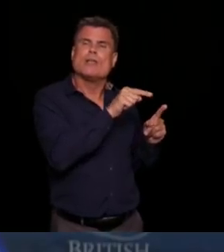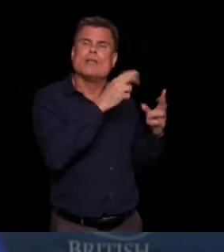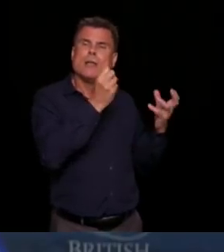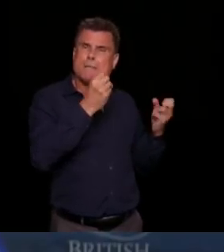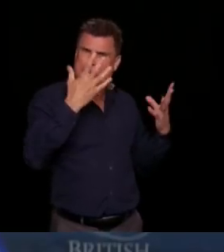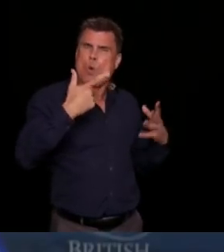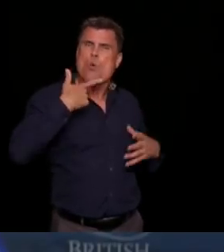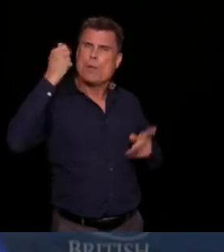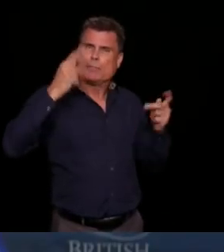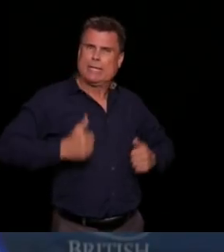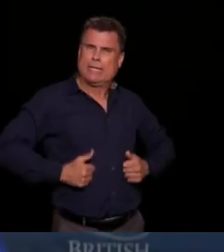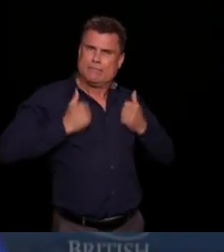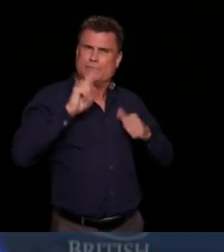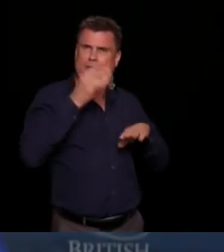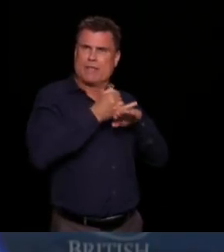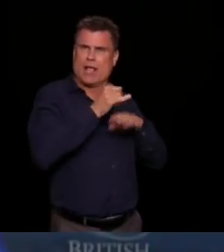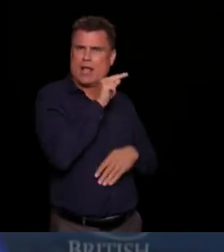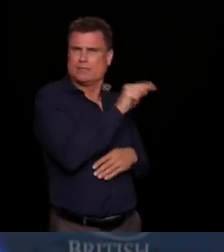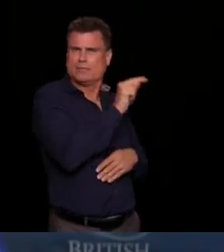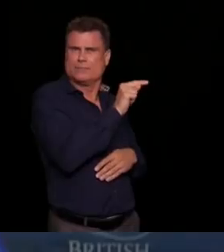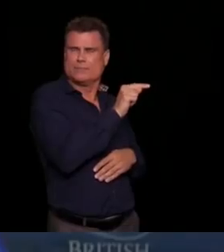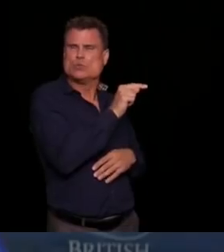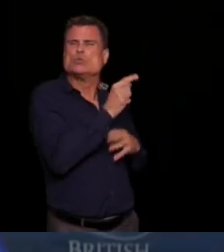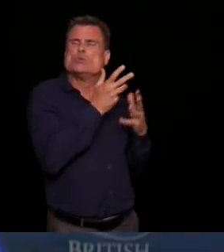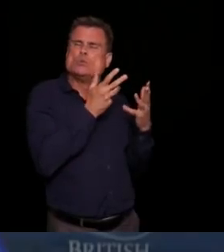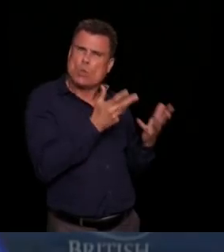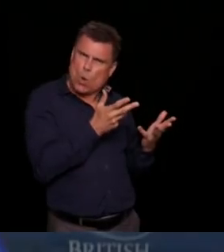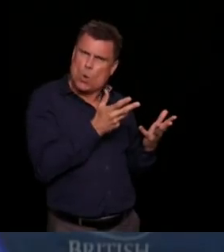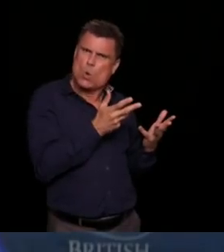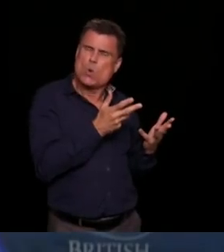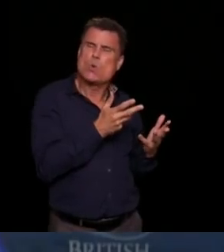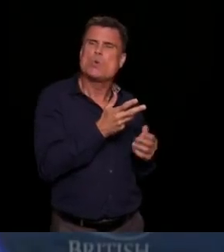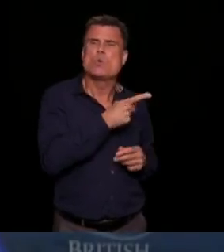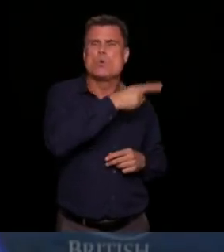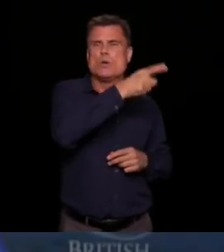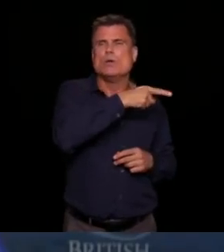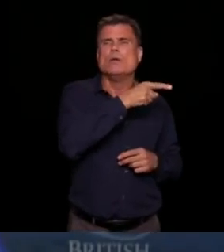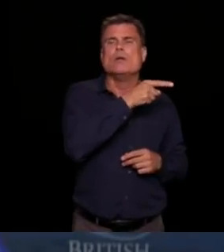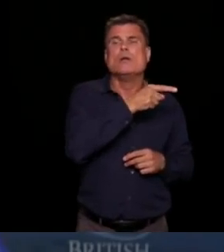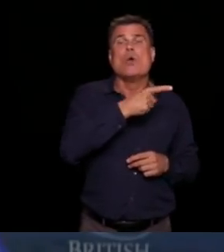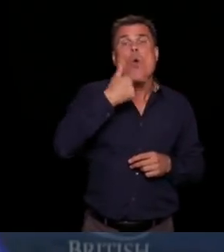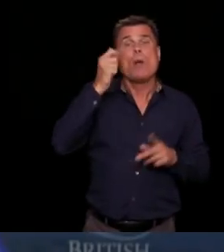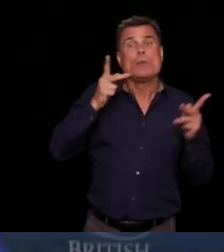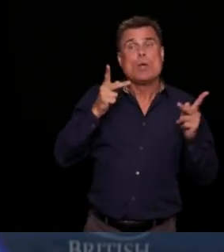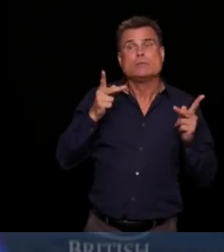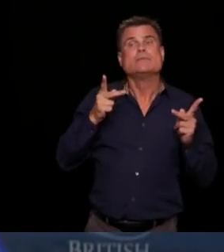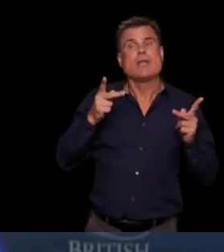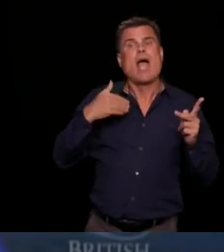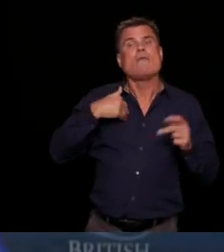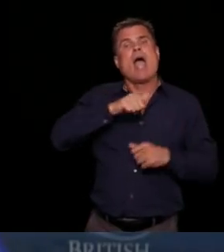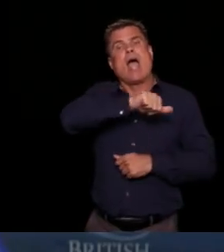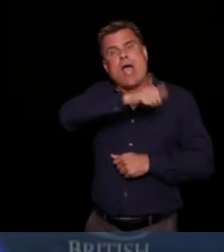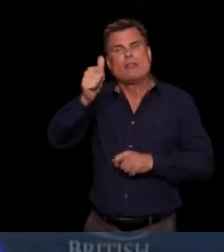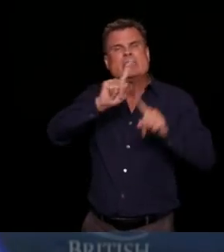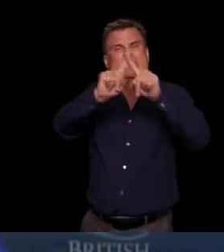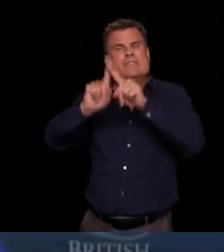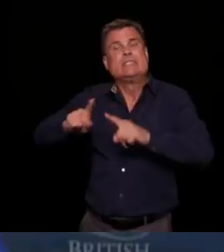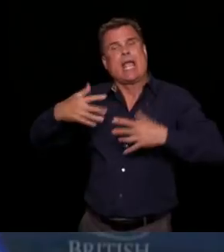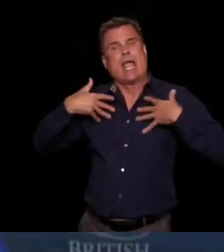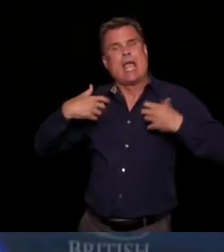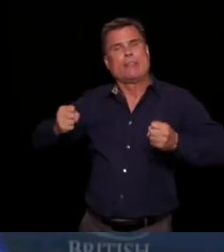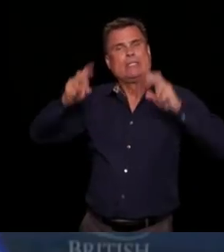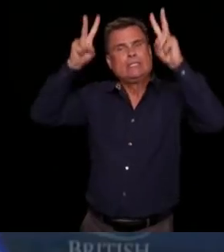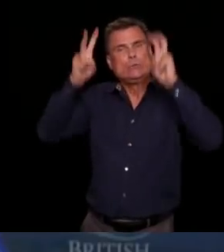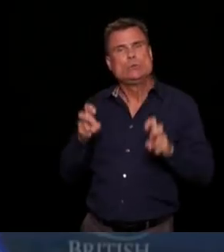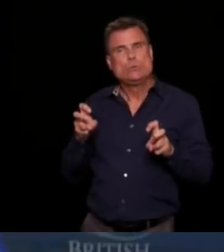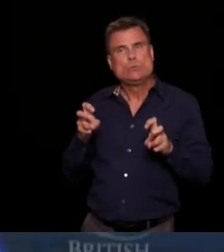elder population and therefore a high population of people with chronic diseases. There is ultimately more vulnerability